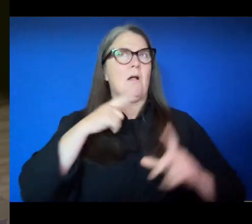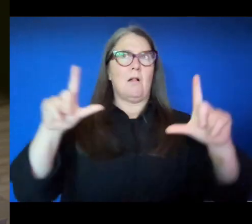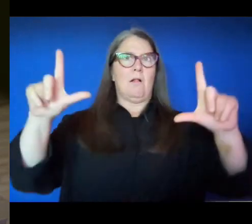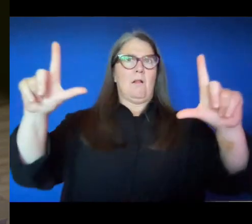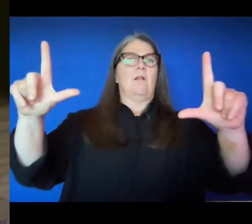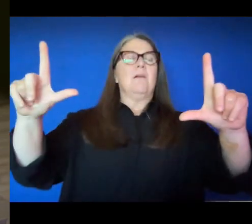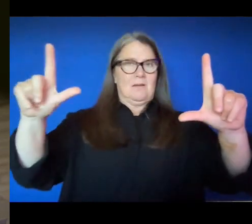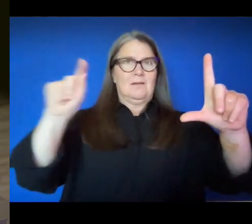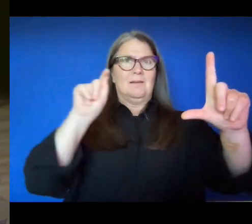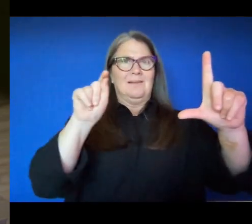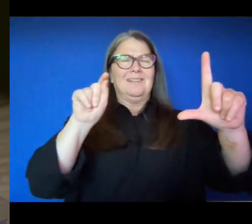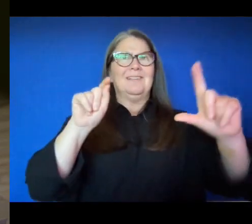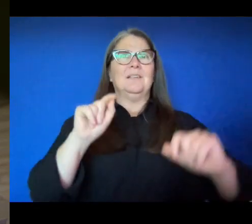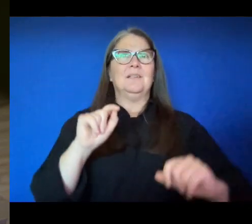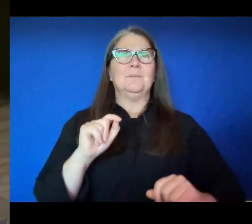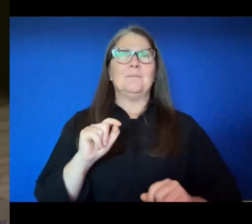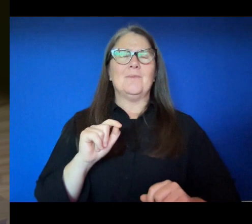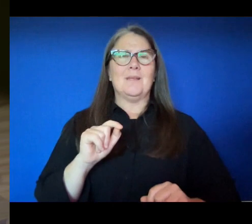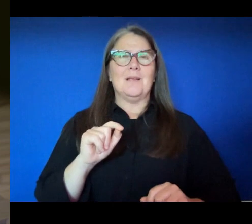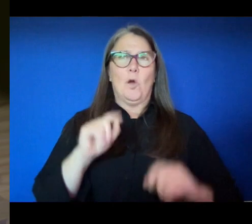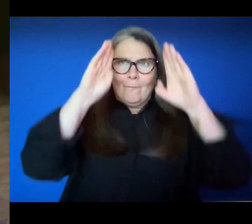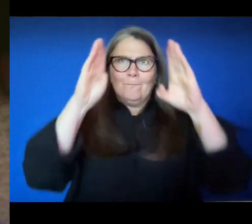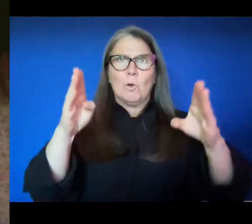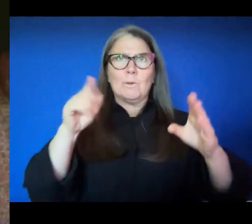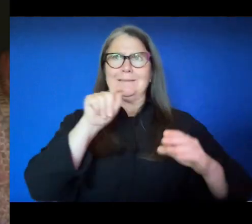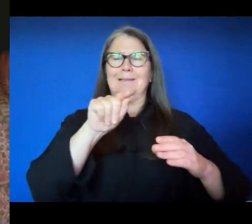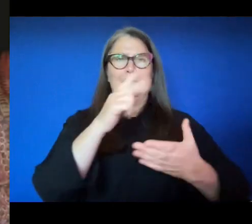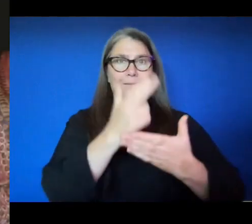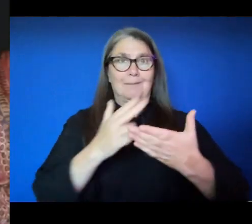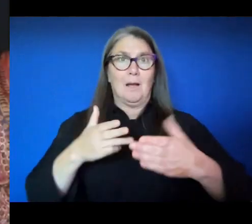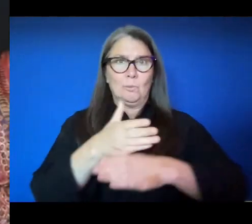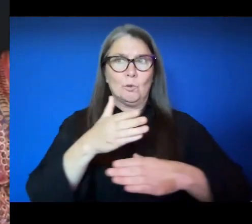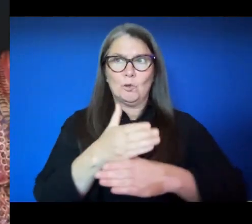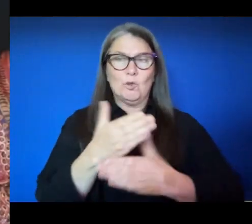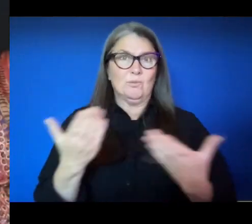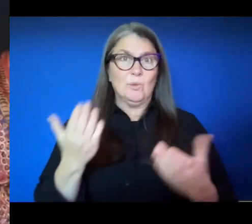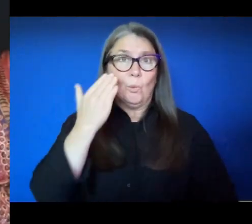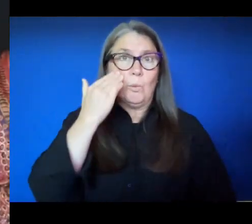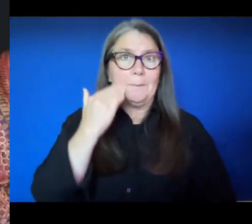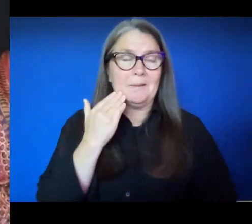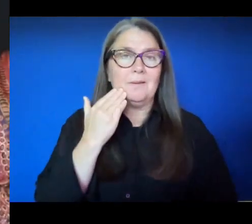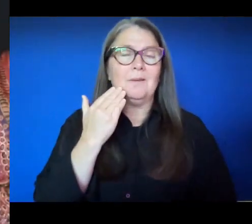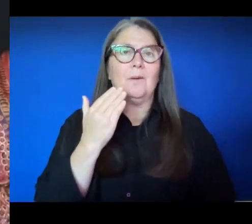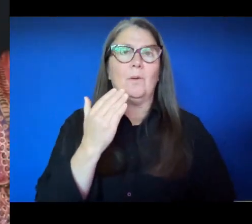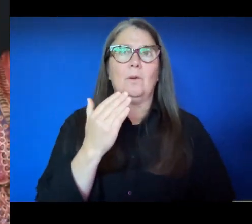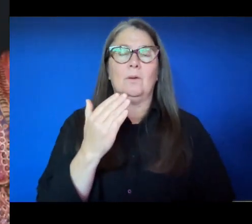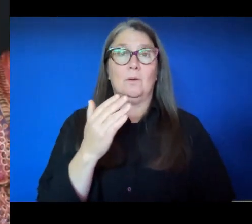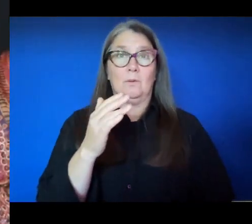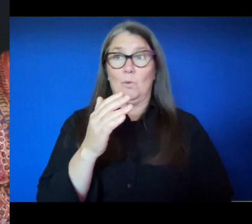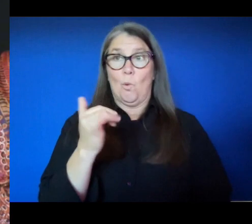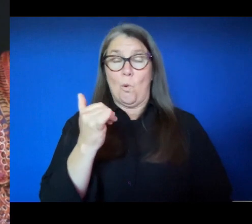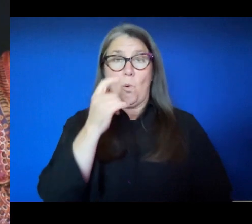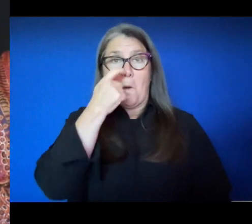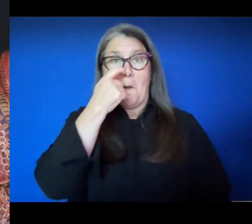these works, is women, or other women in your lives in kind of